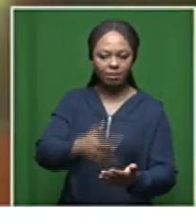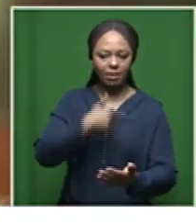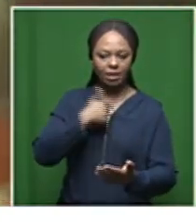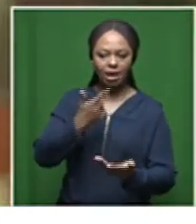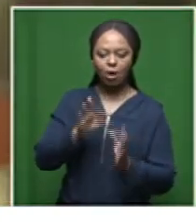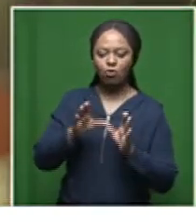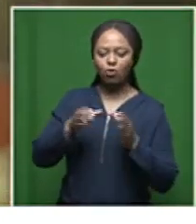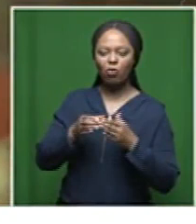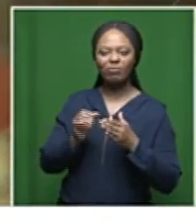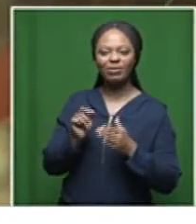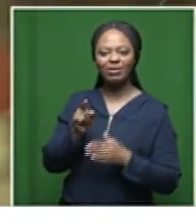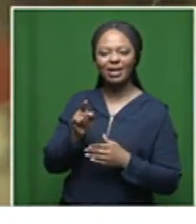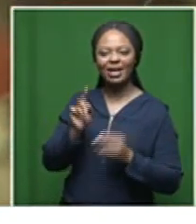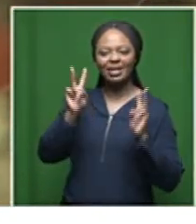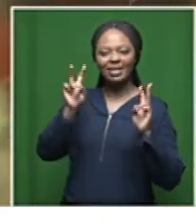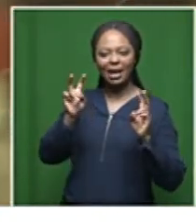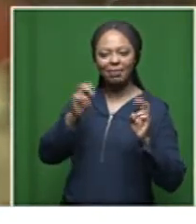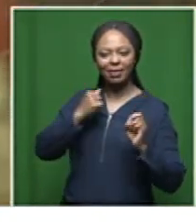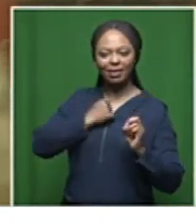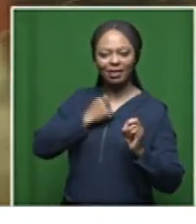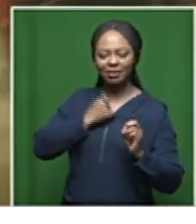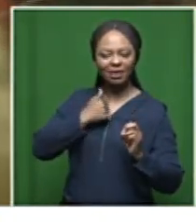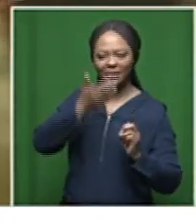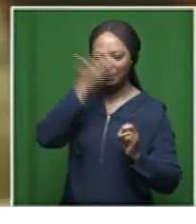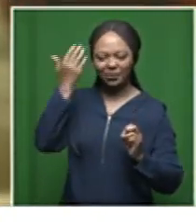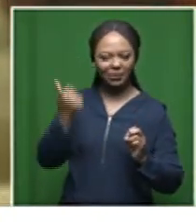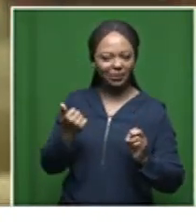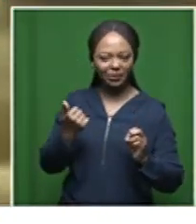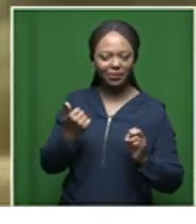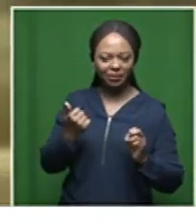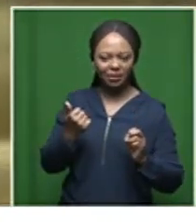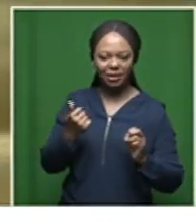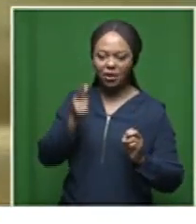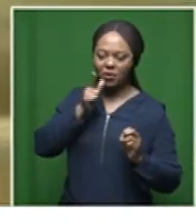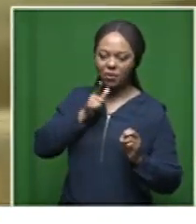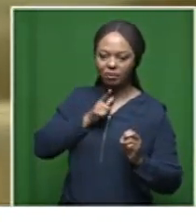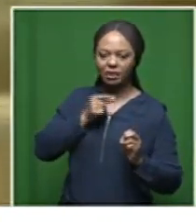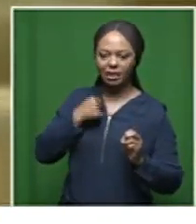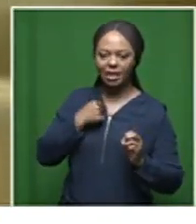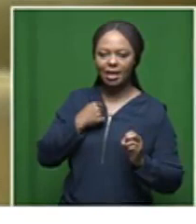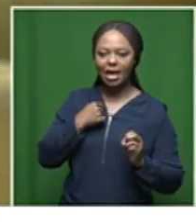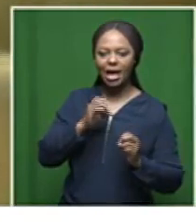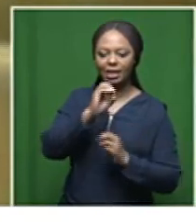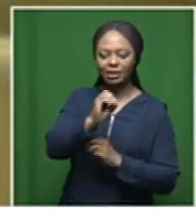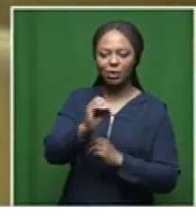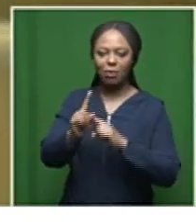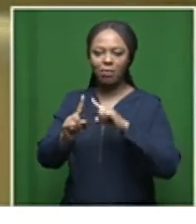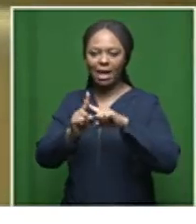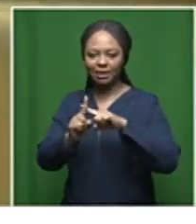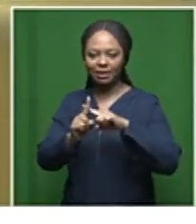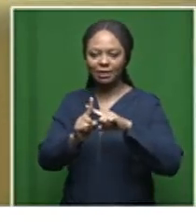until my first donation, whereby they told me that it's blood 0+, which is